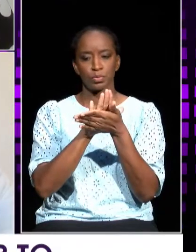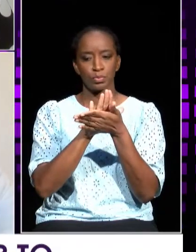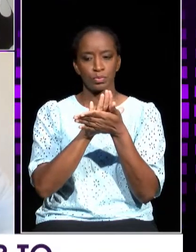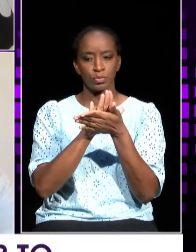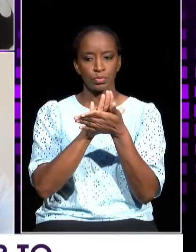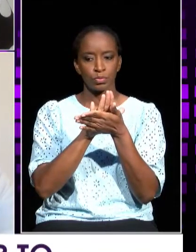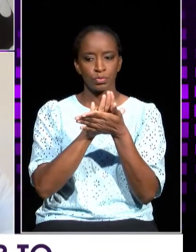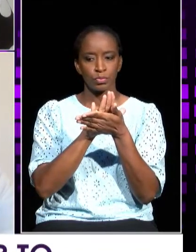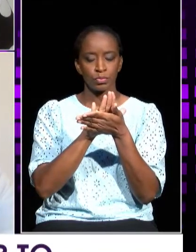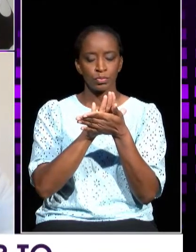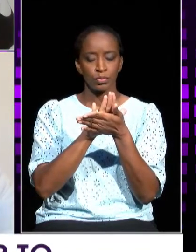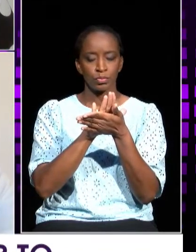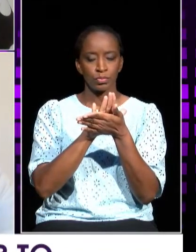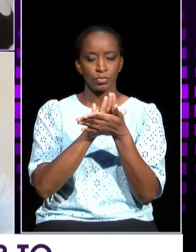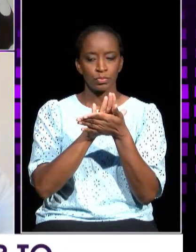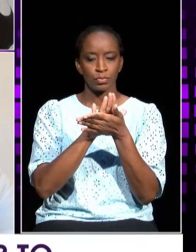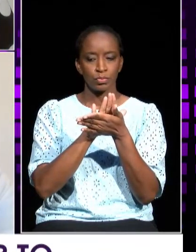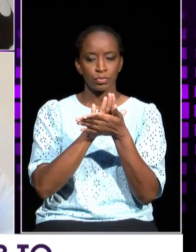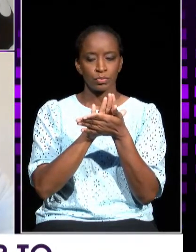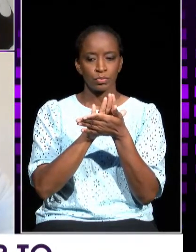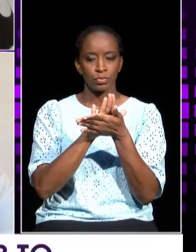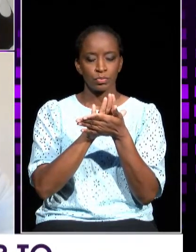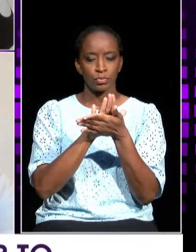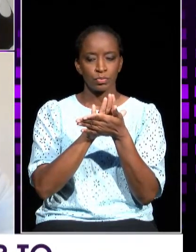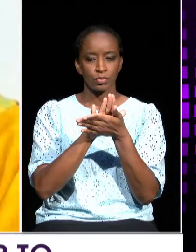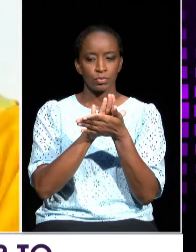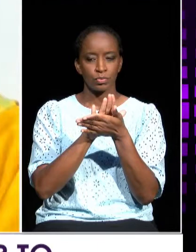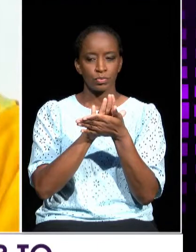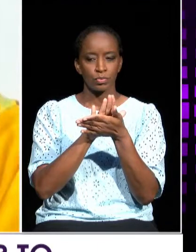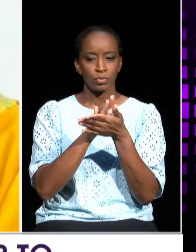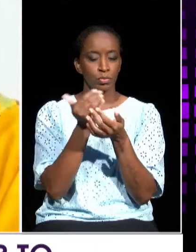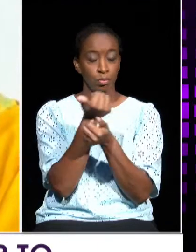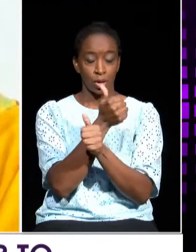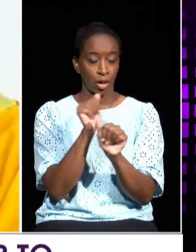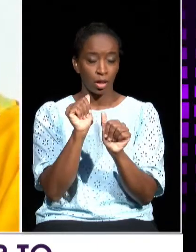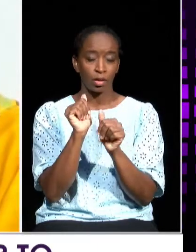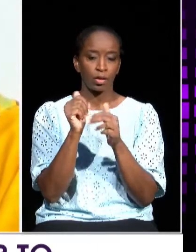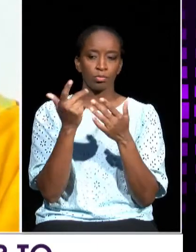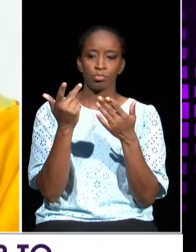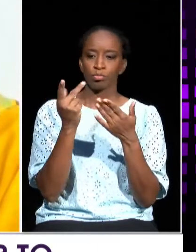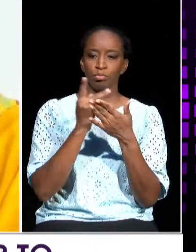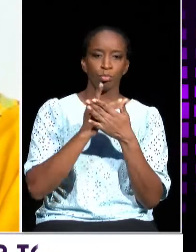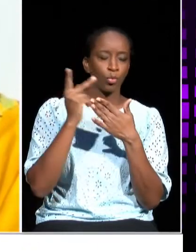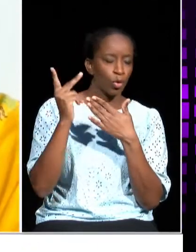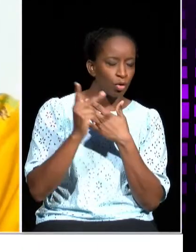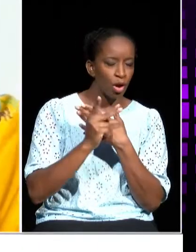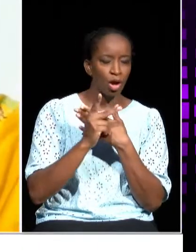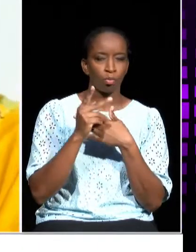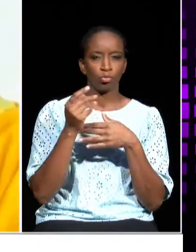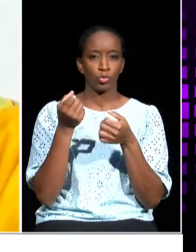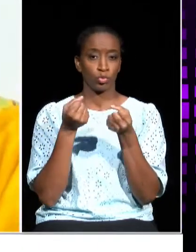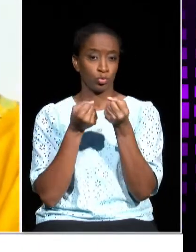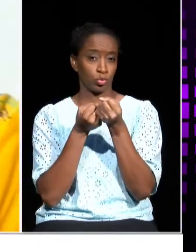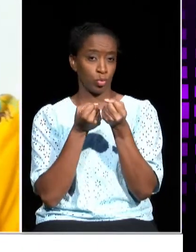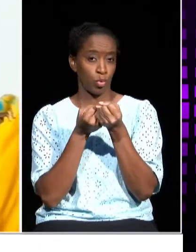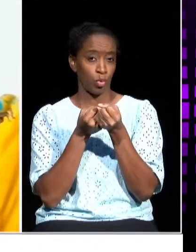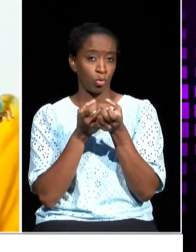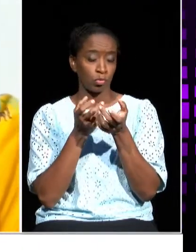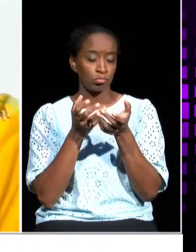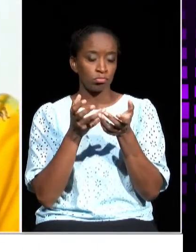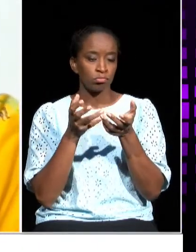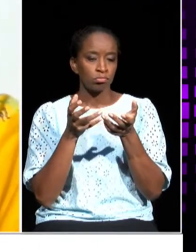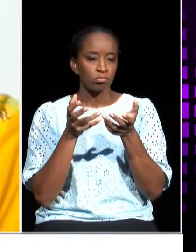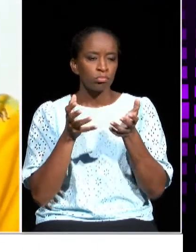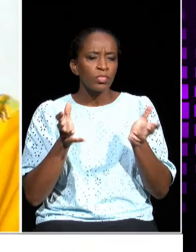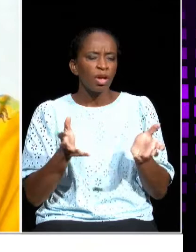see there at your school that you find useful for helping young persons to stay on the right track, and possibly that could help assist other young